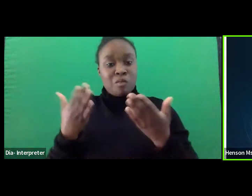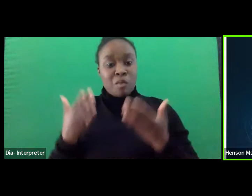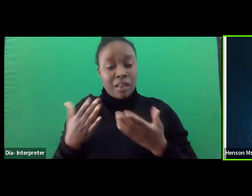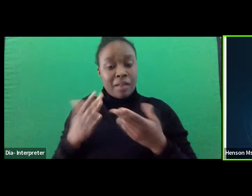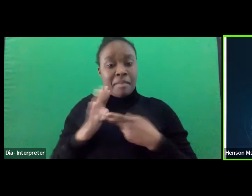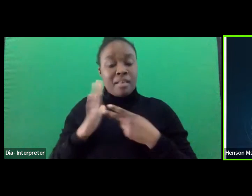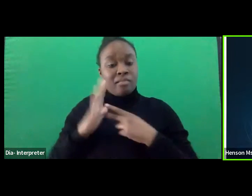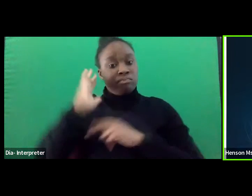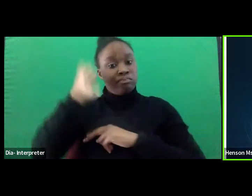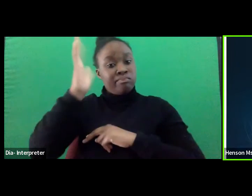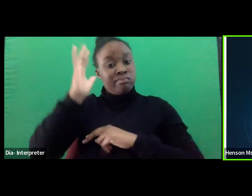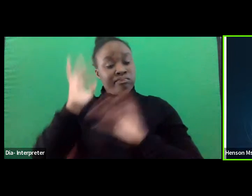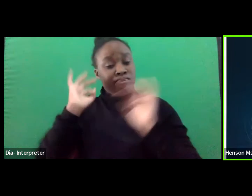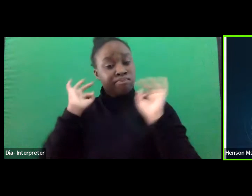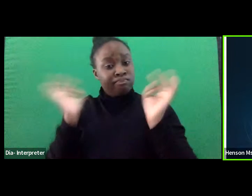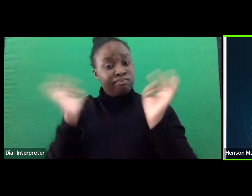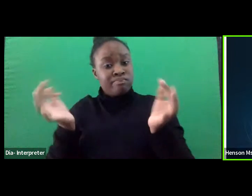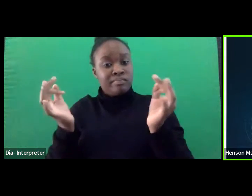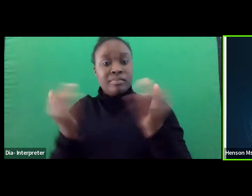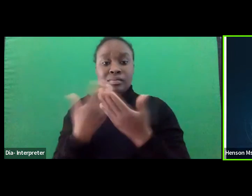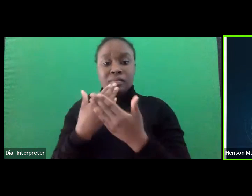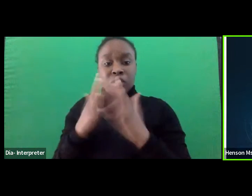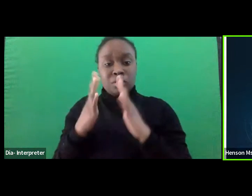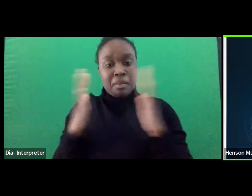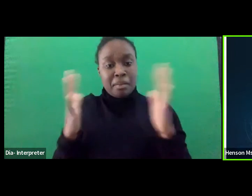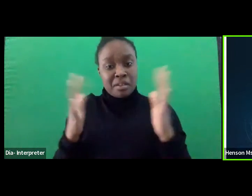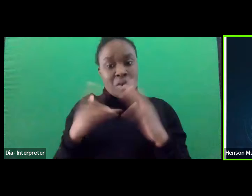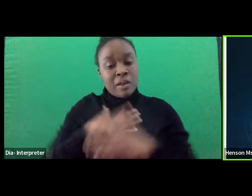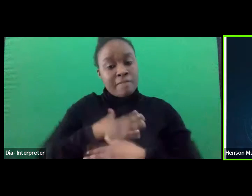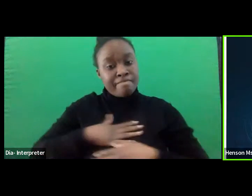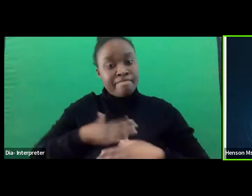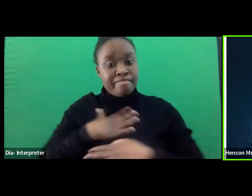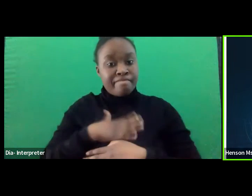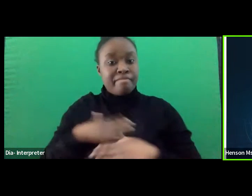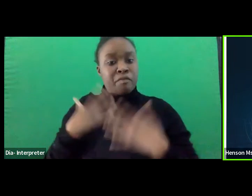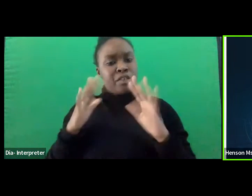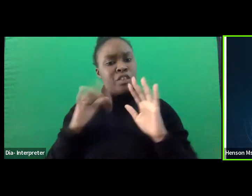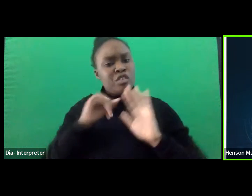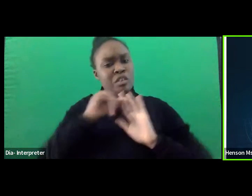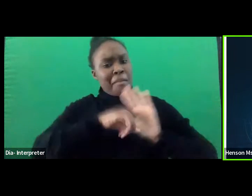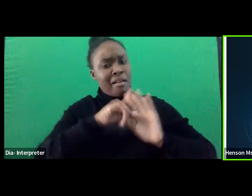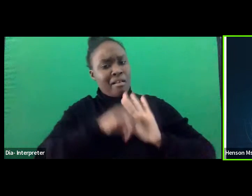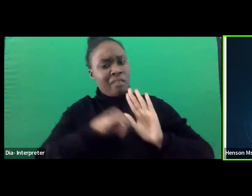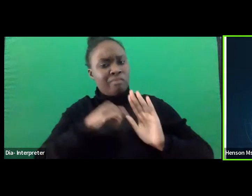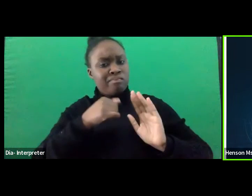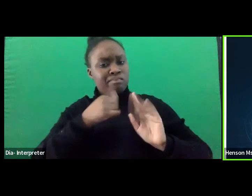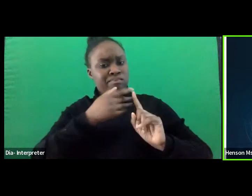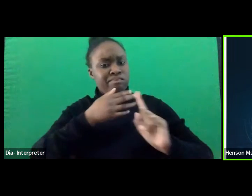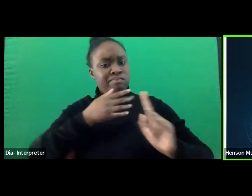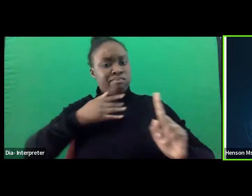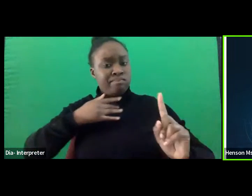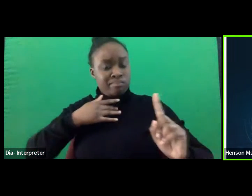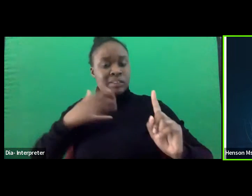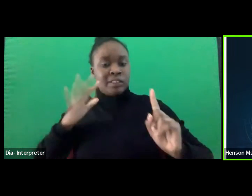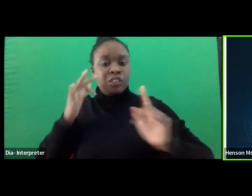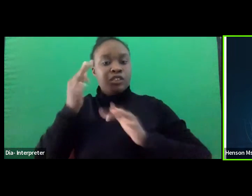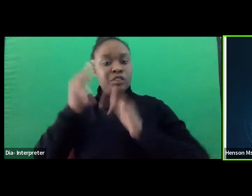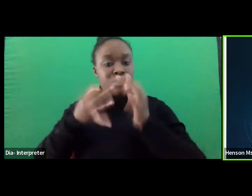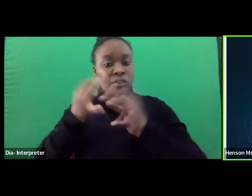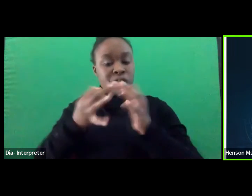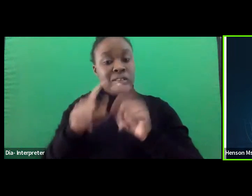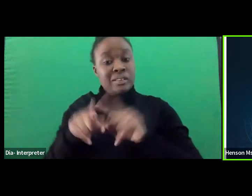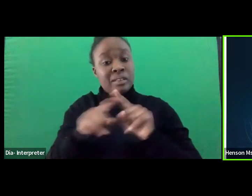evening. We really appreciate you have taken us through the background and the aim of this webinar, but